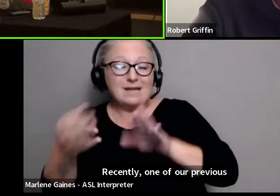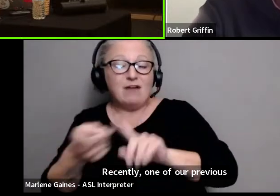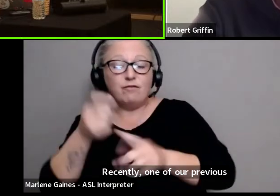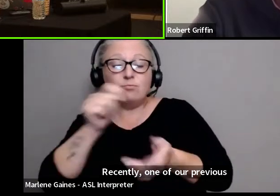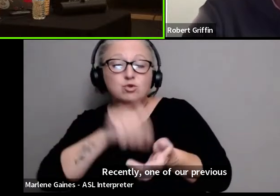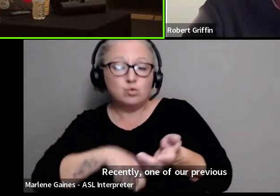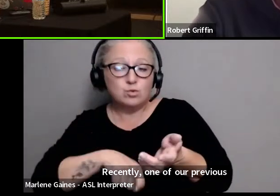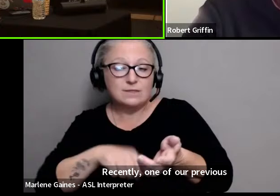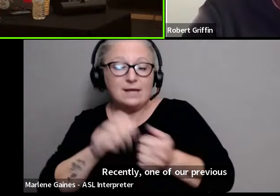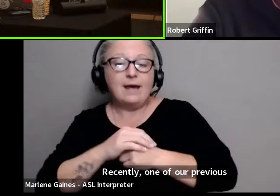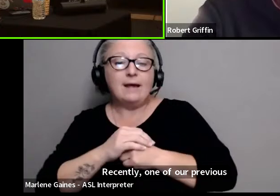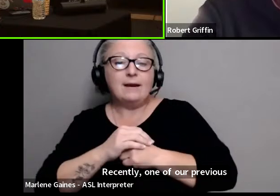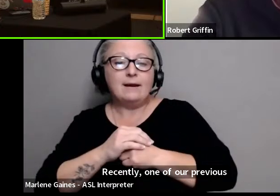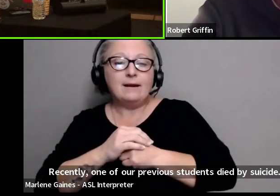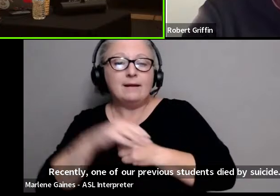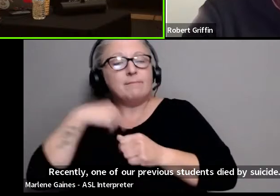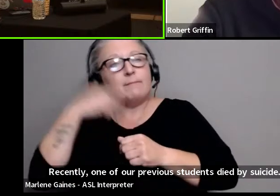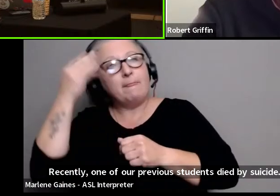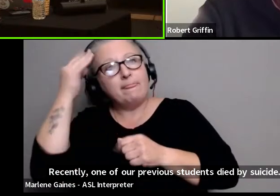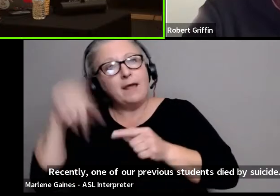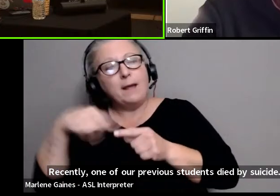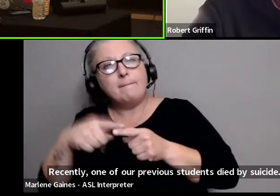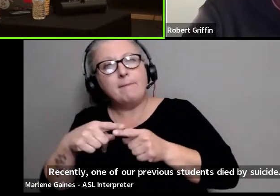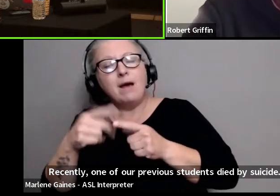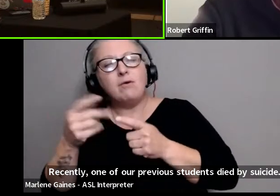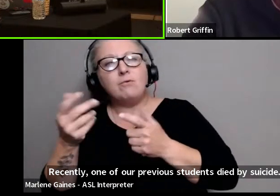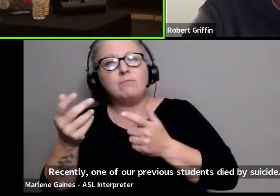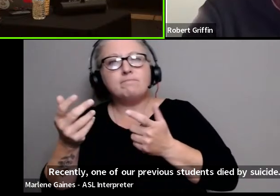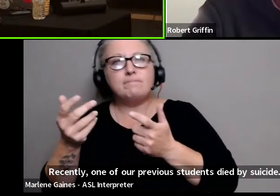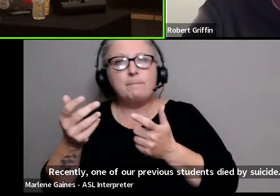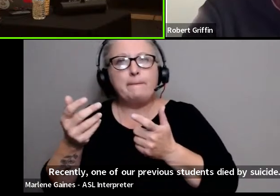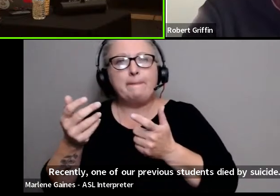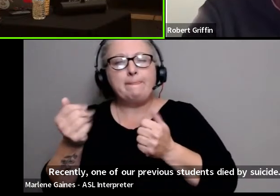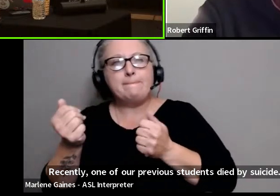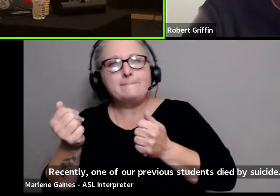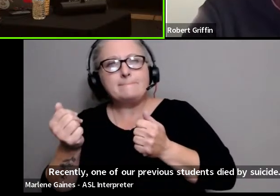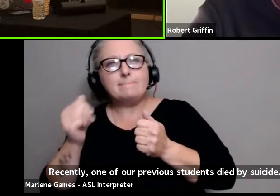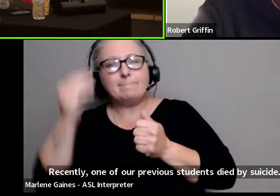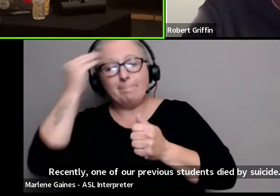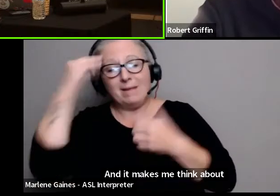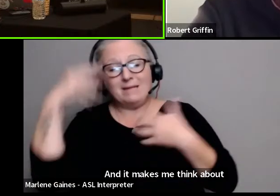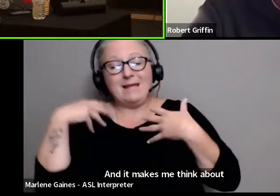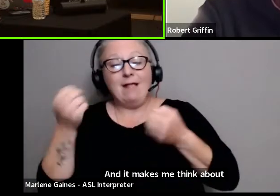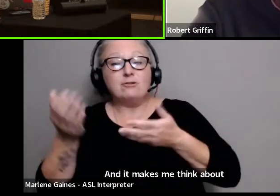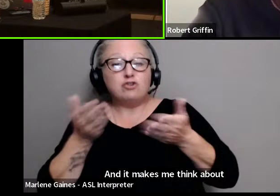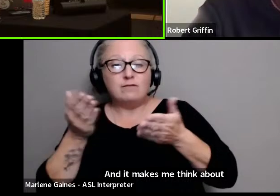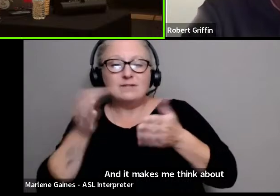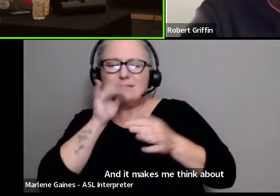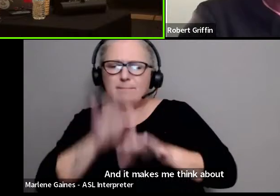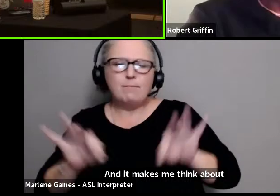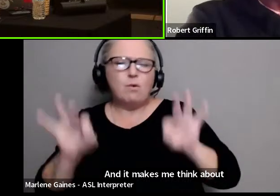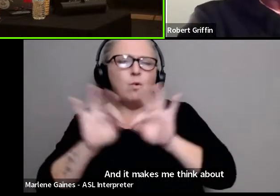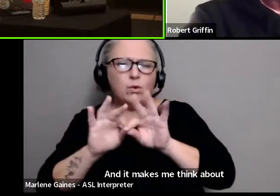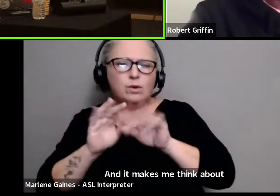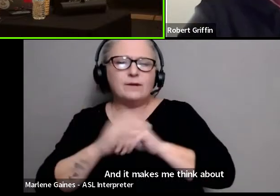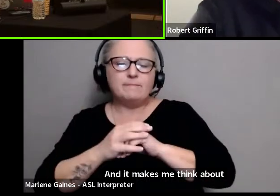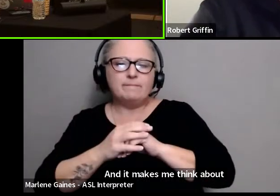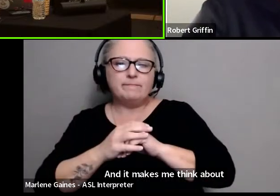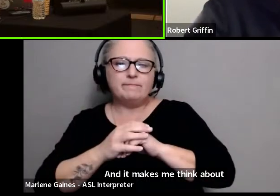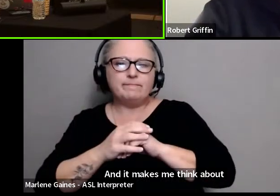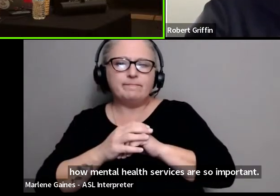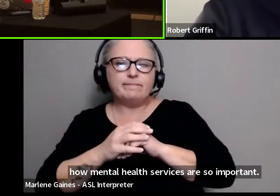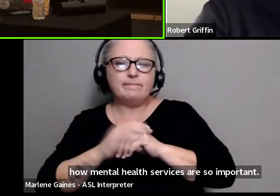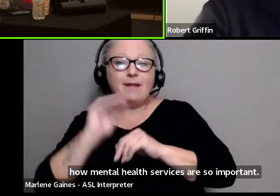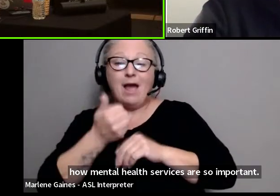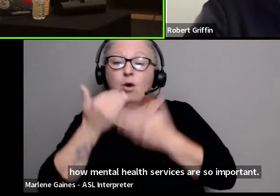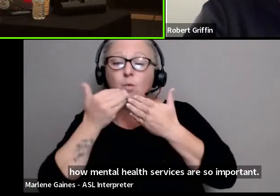and it makes me think about how mental health services are so important, how important our